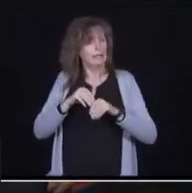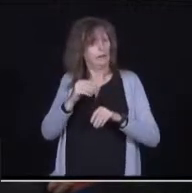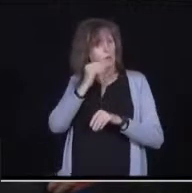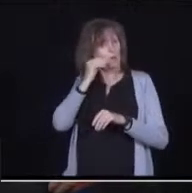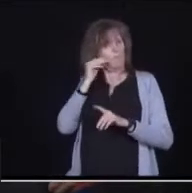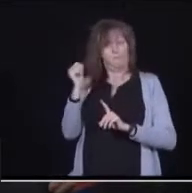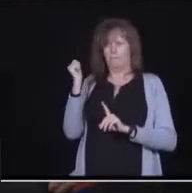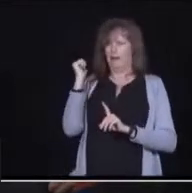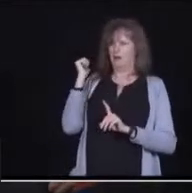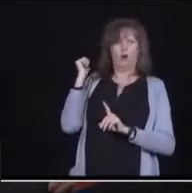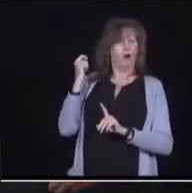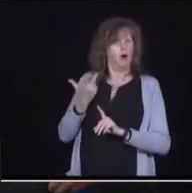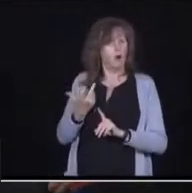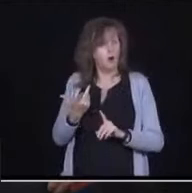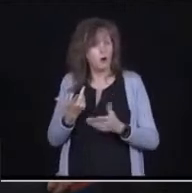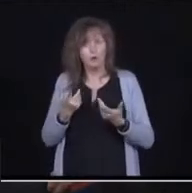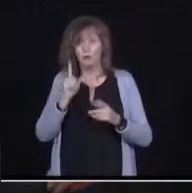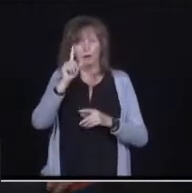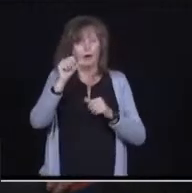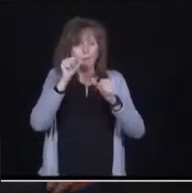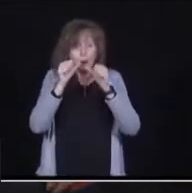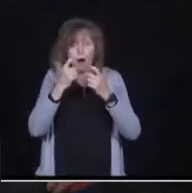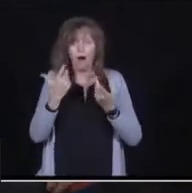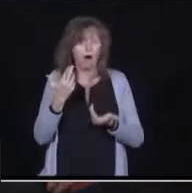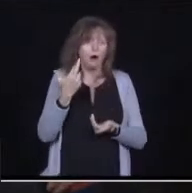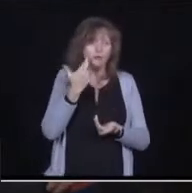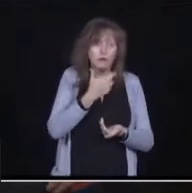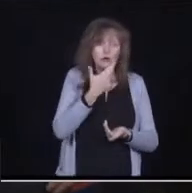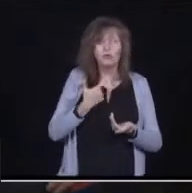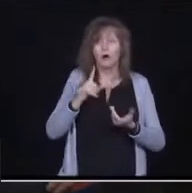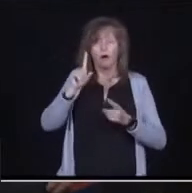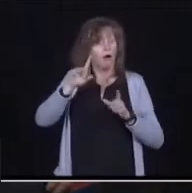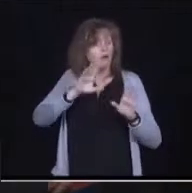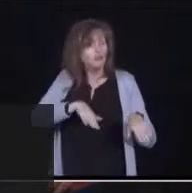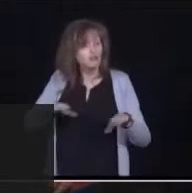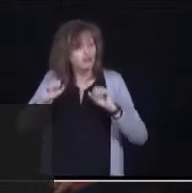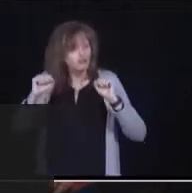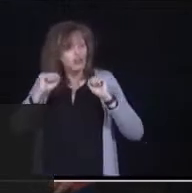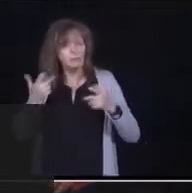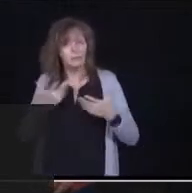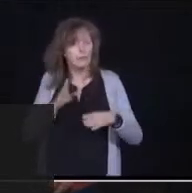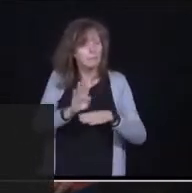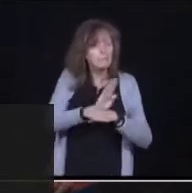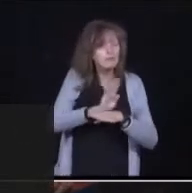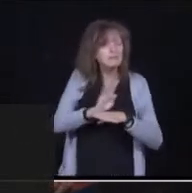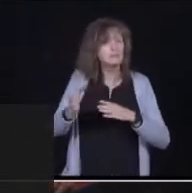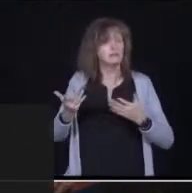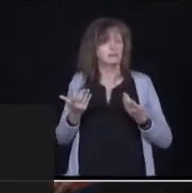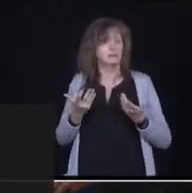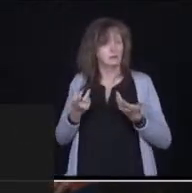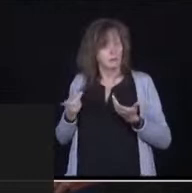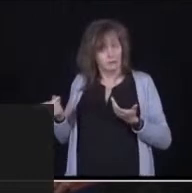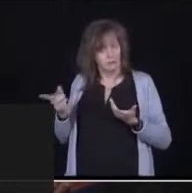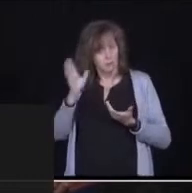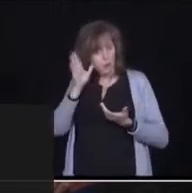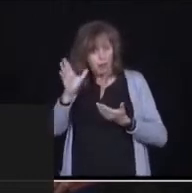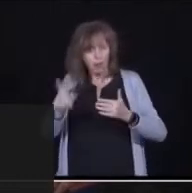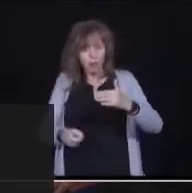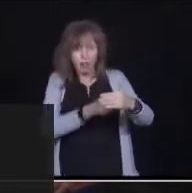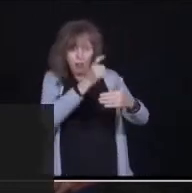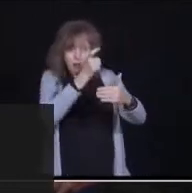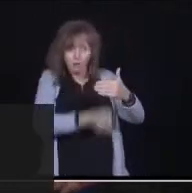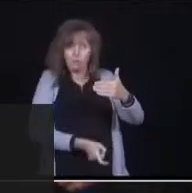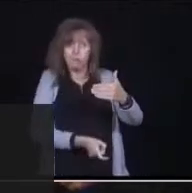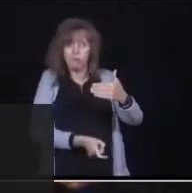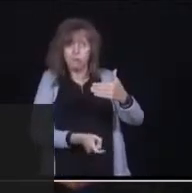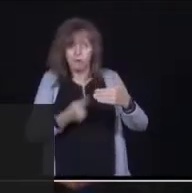in bars, restaurants, gyms, other businesses? And are you going to bring in fines the way that Quebec has to